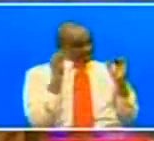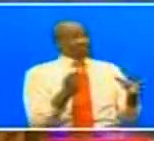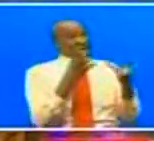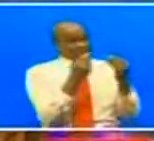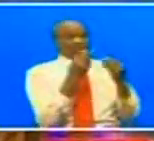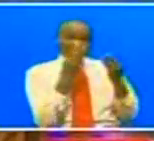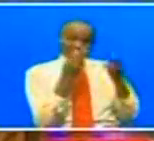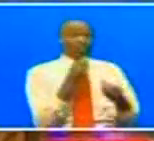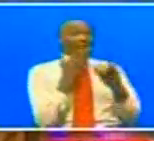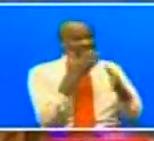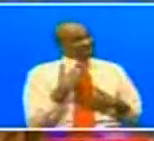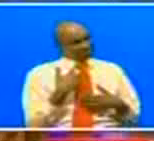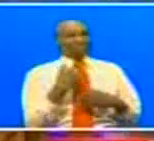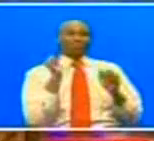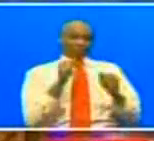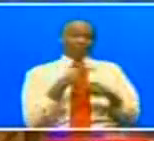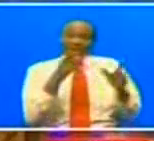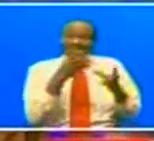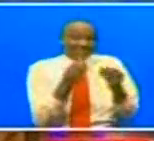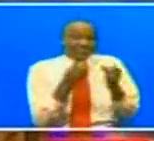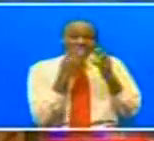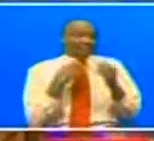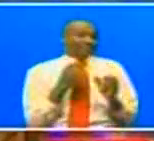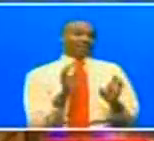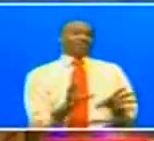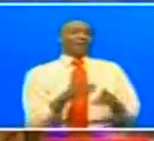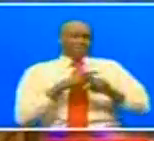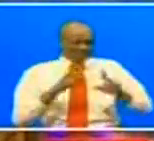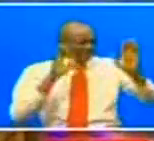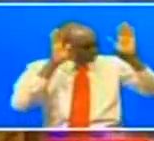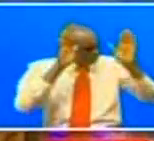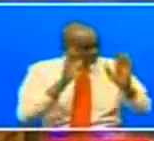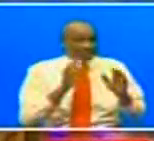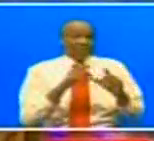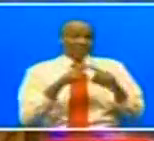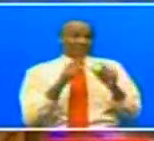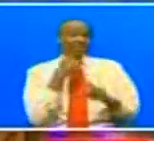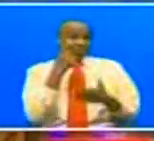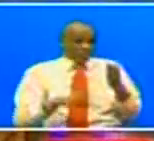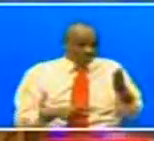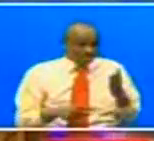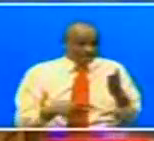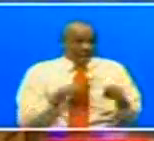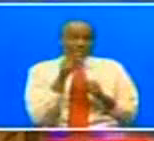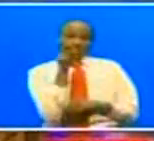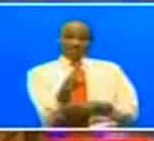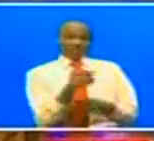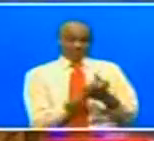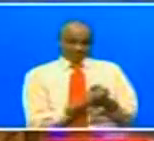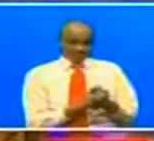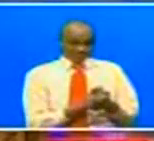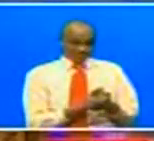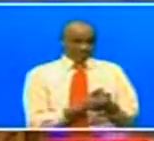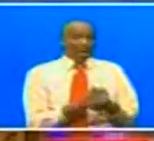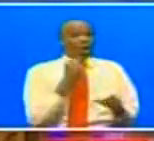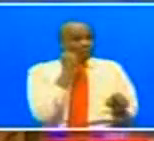this, we would have found it. But I think there is a very important message from a lot of our experience in the counterterrorism effort, and that is